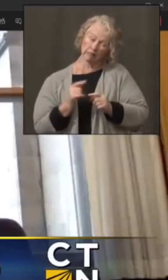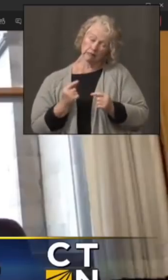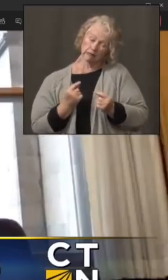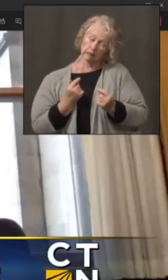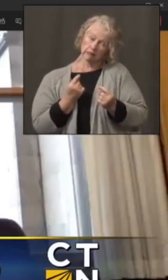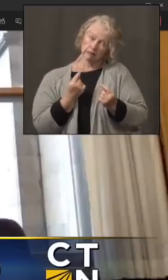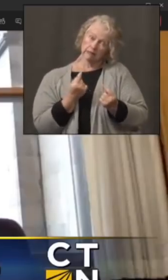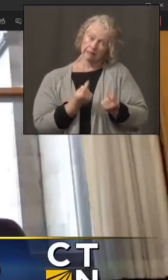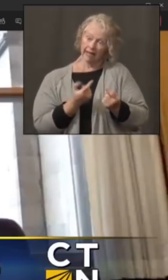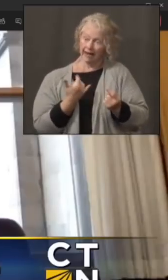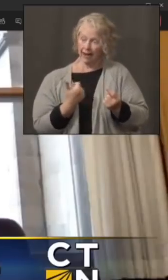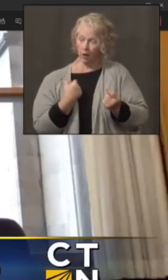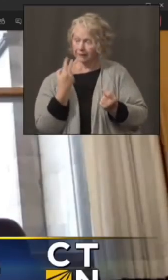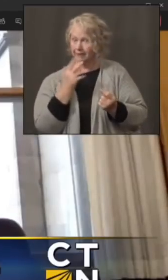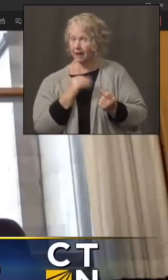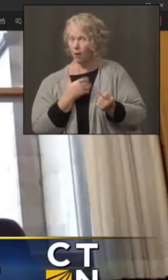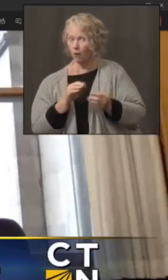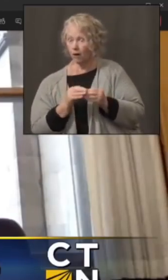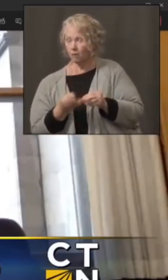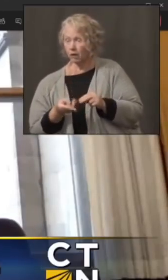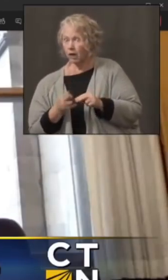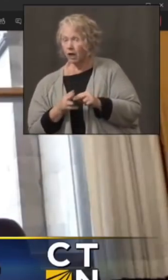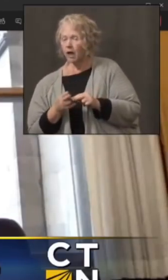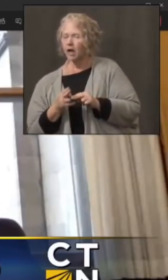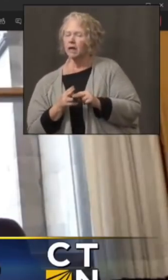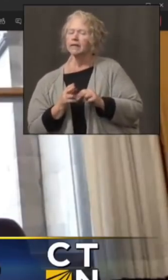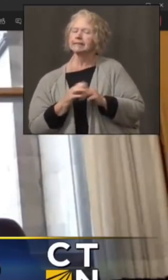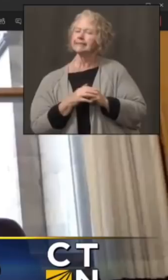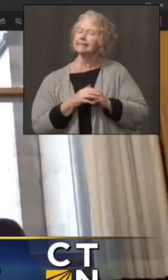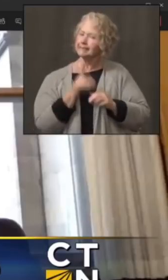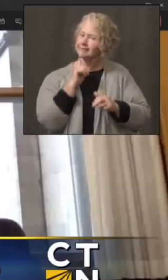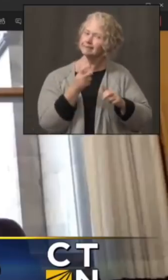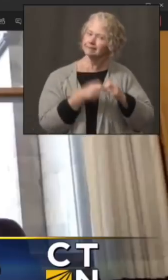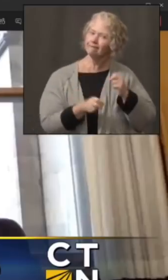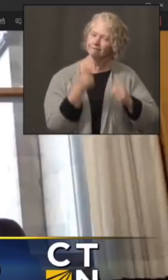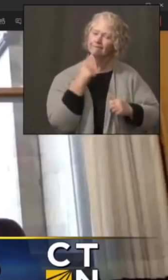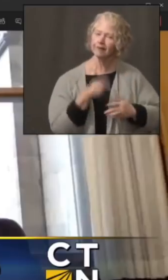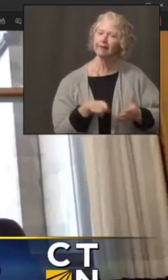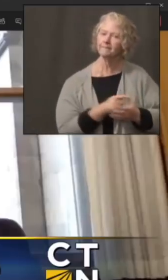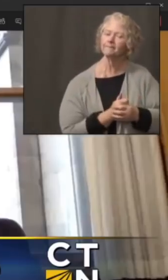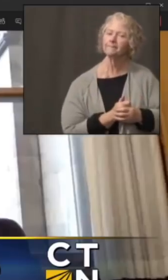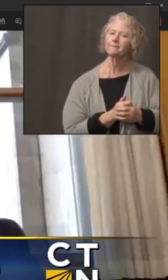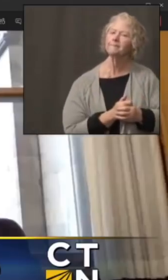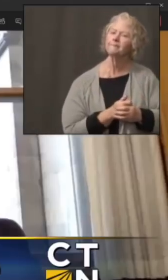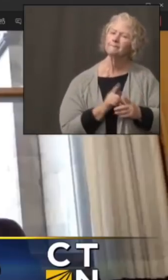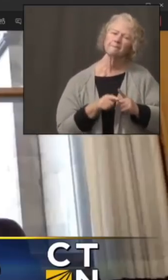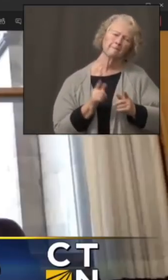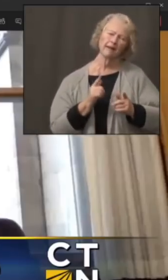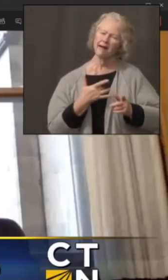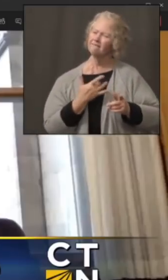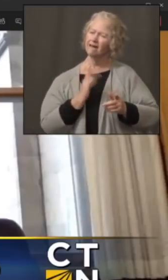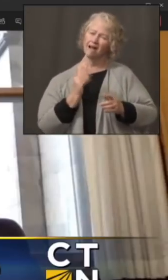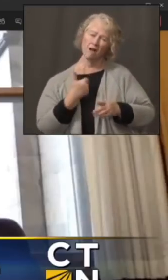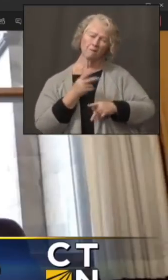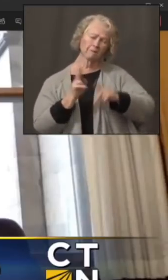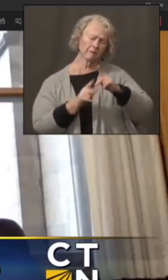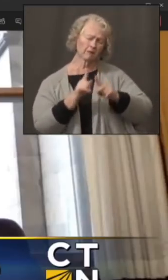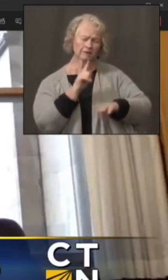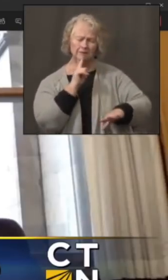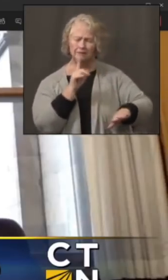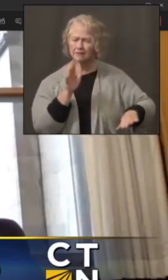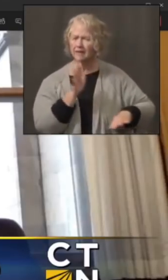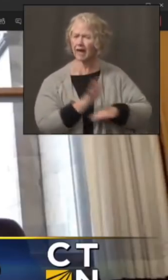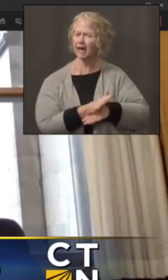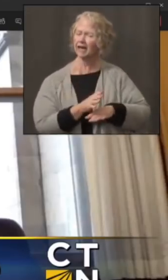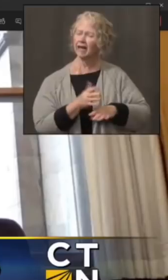look at these numbers tick up, it's tough. But we've got some of the most dedicated public servants working